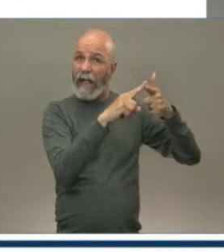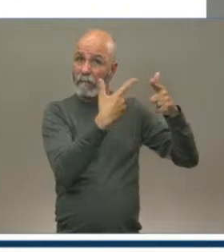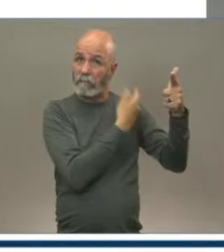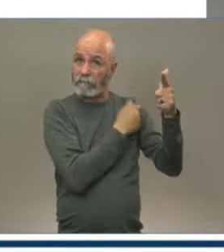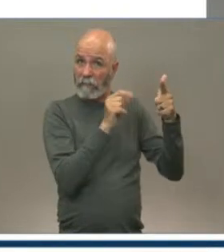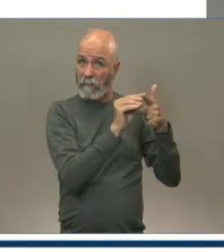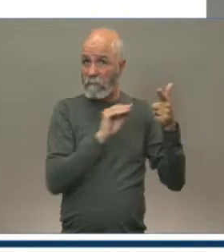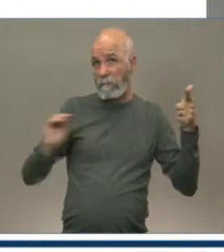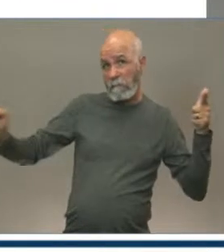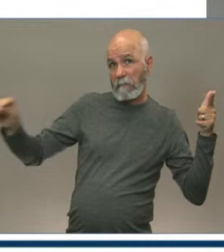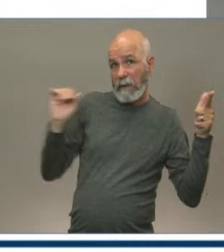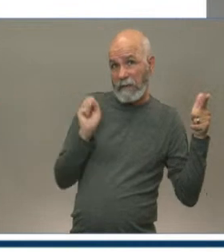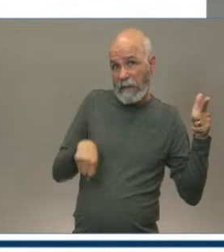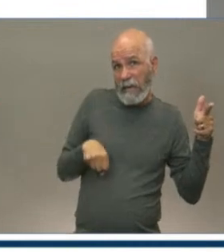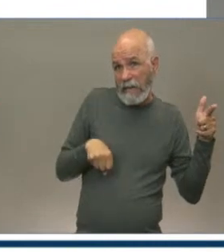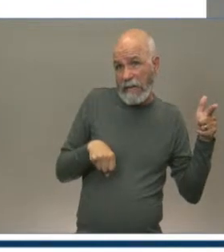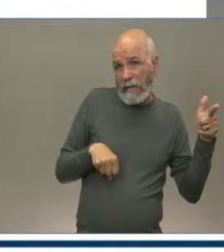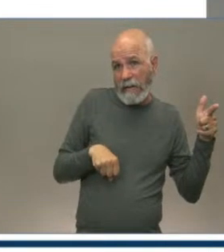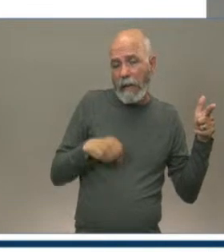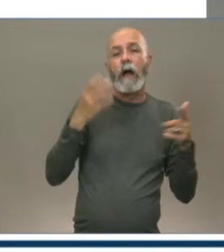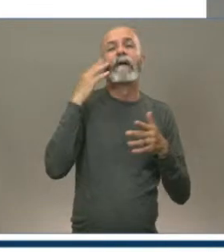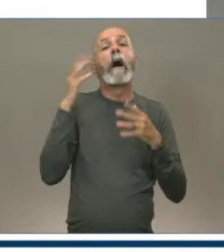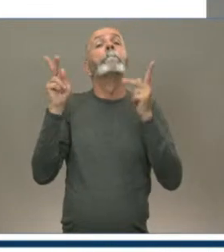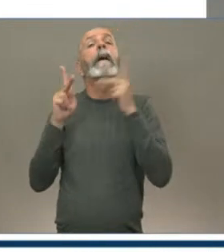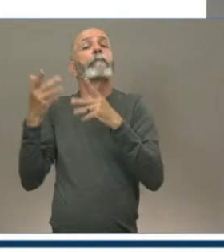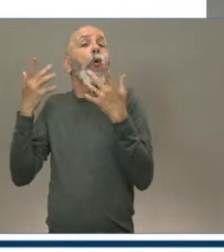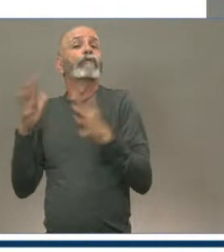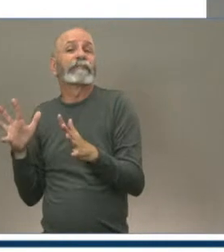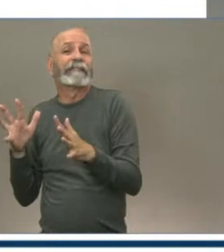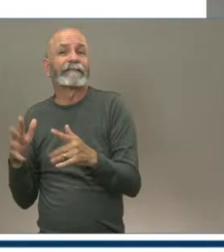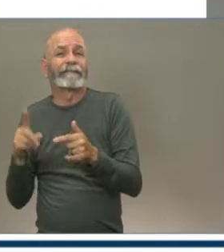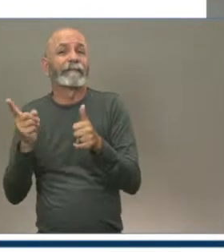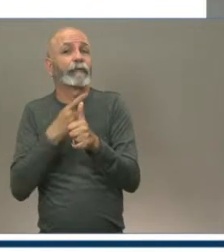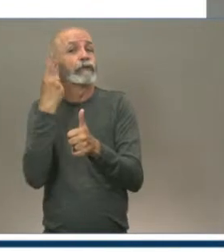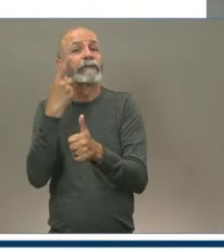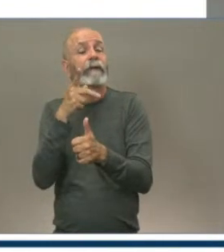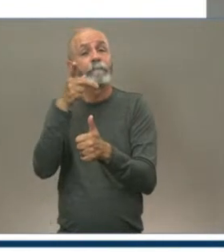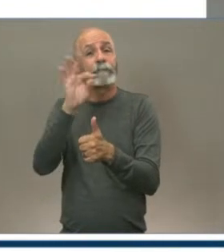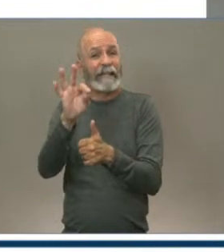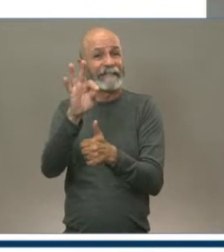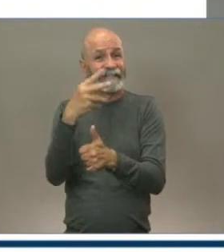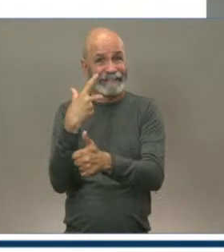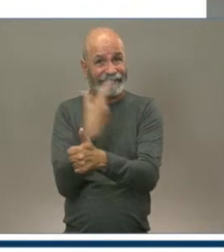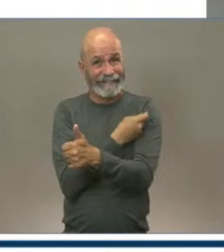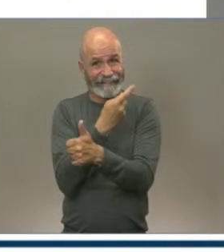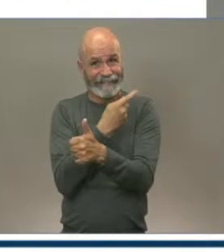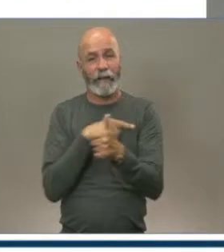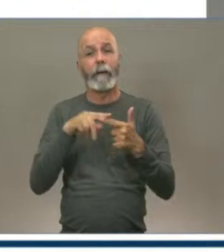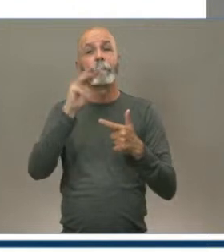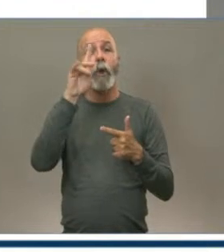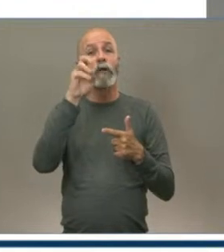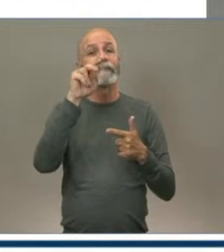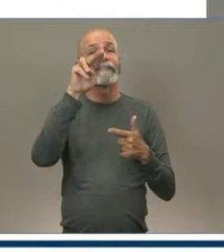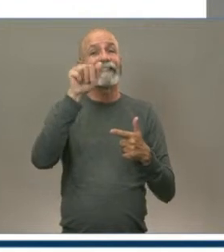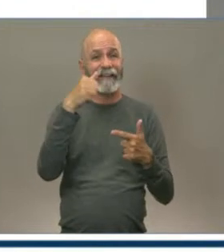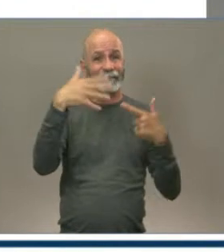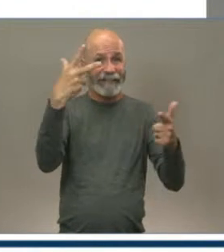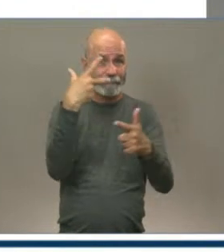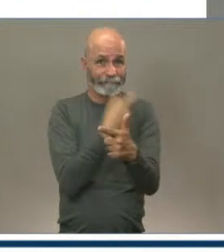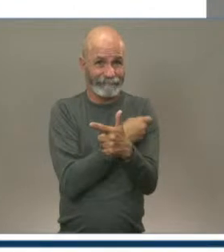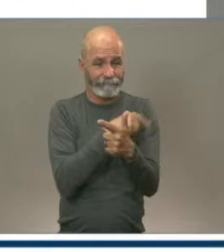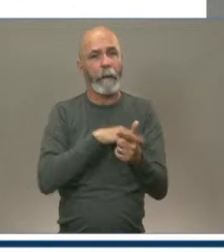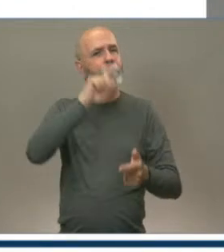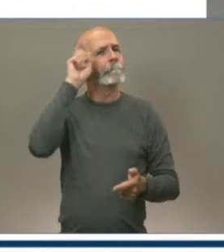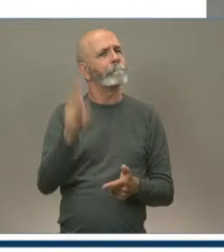that people who got a first dose of mRNA vaccine, they need to get an mRNA vaccine for second dose.